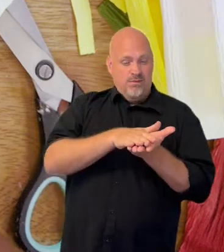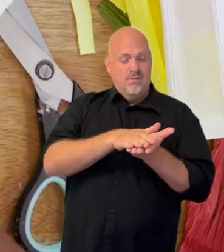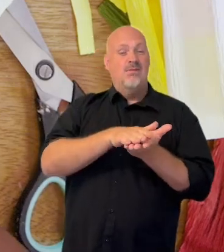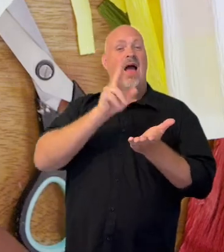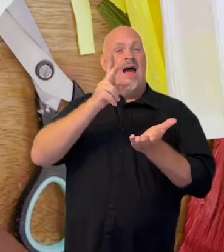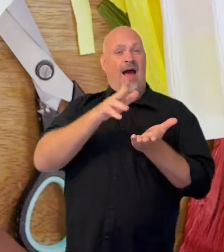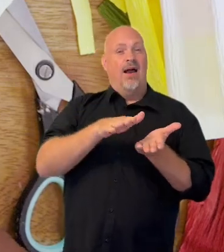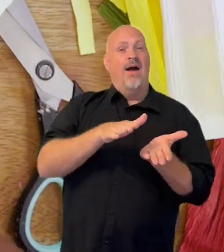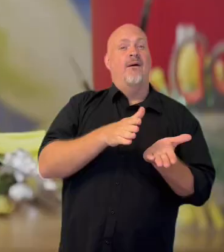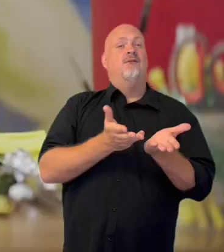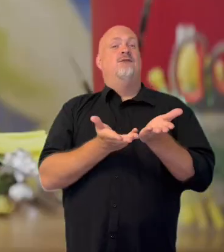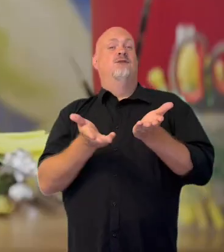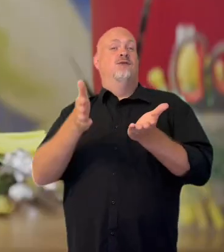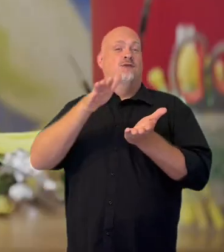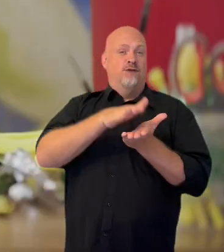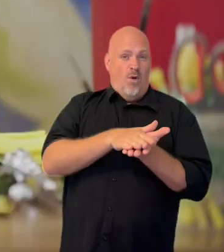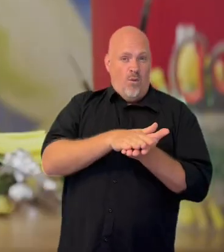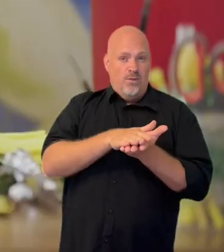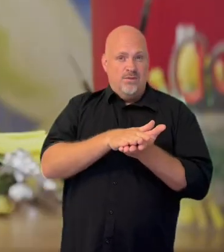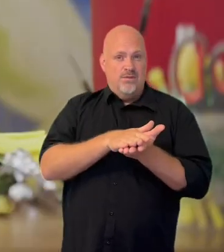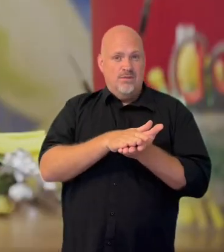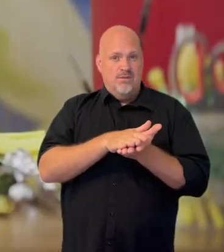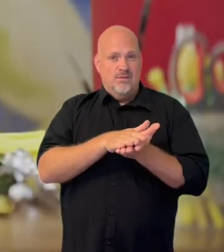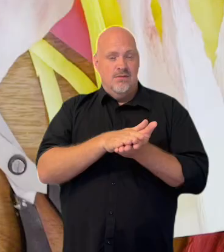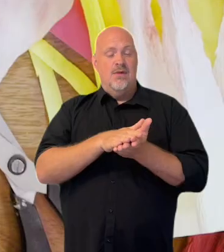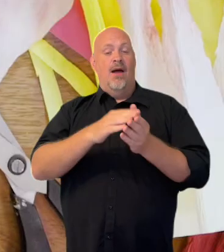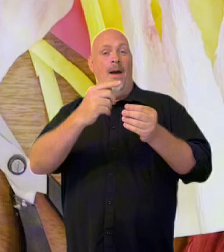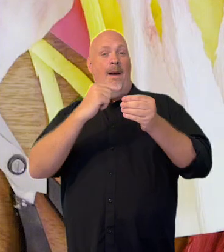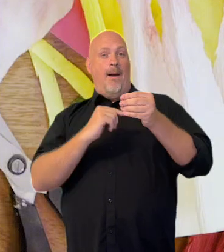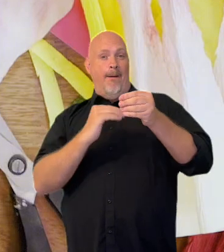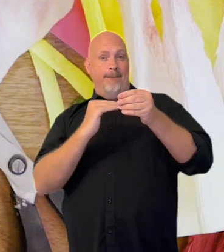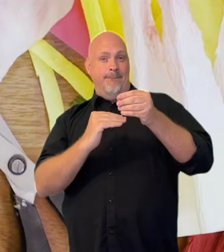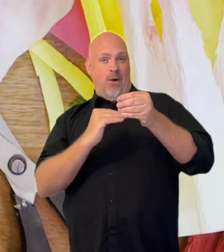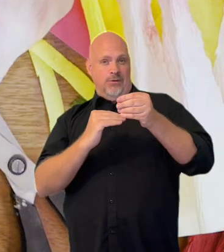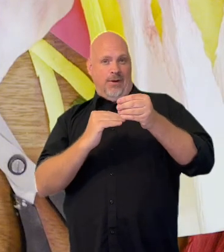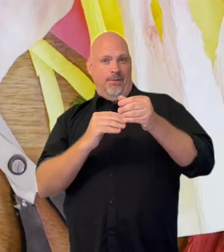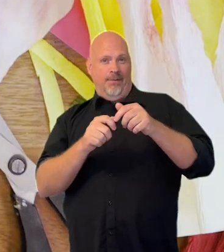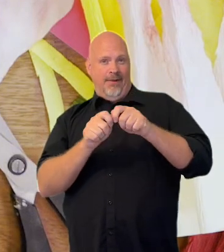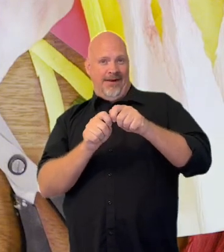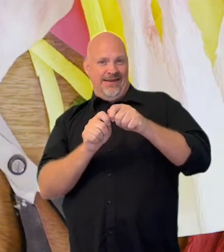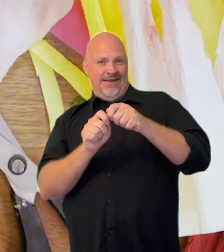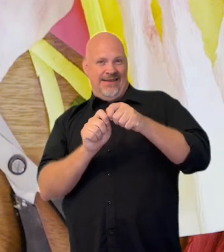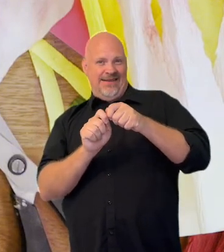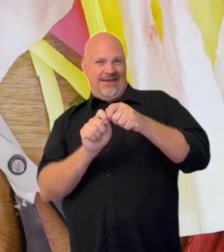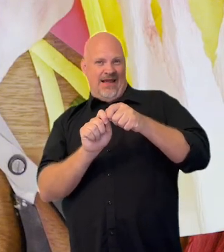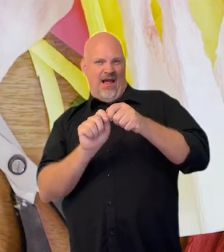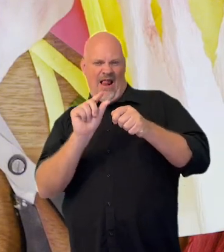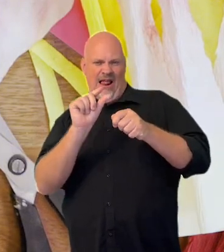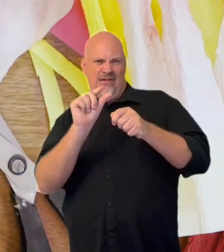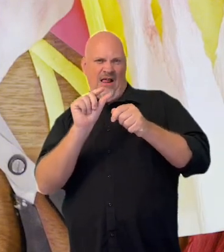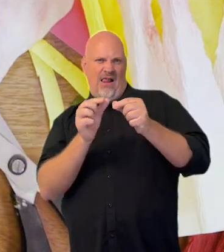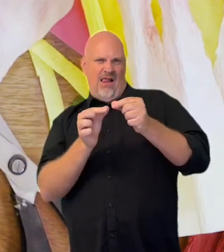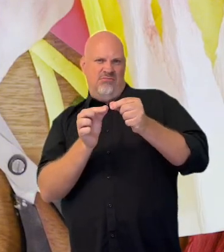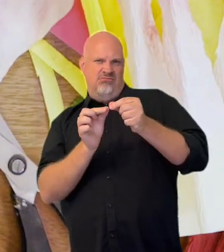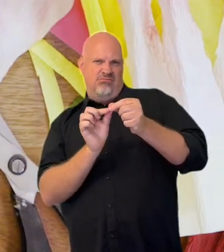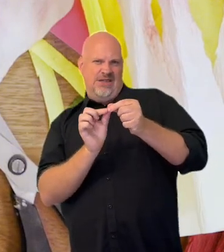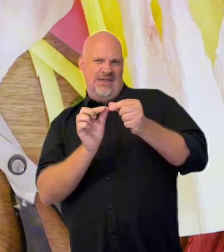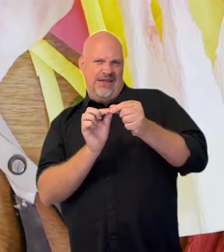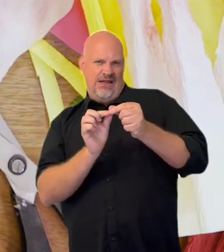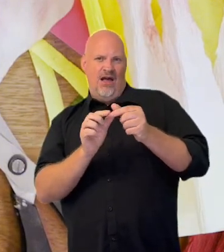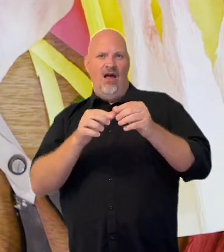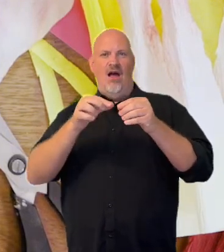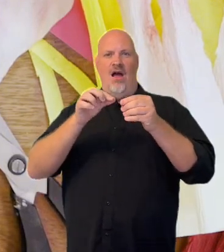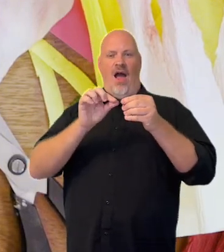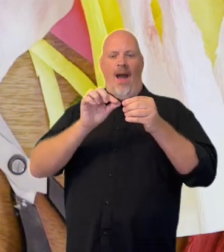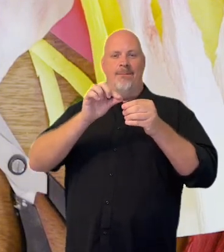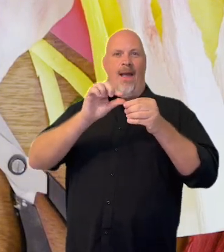there, and then bringing it up to tear the shape of the flower. So what you'll do is